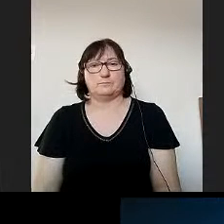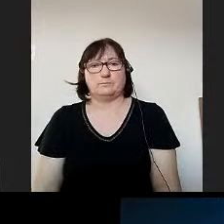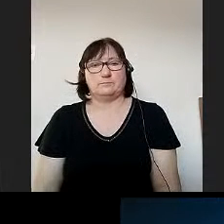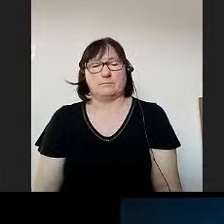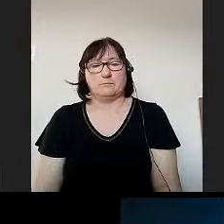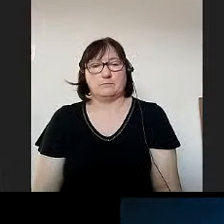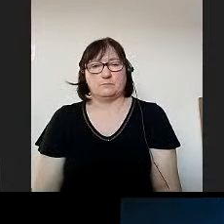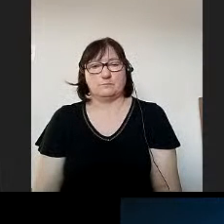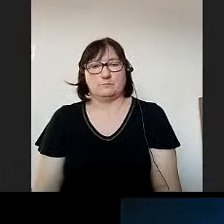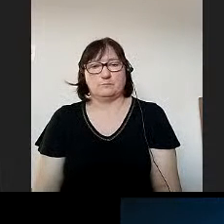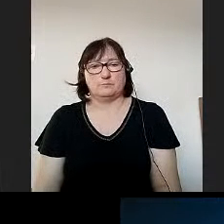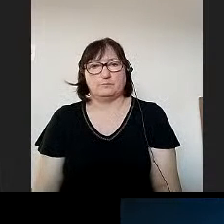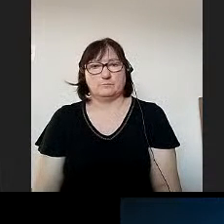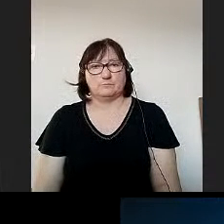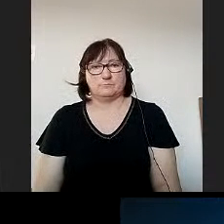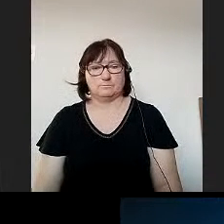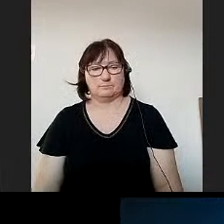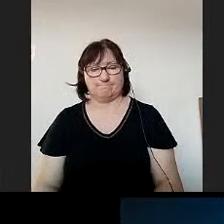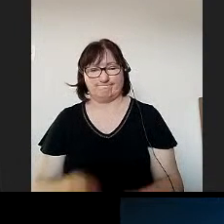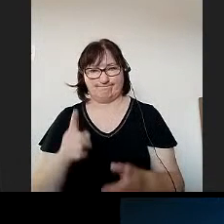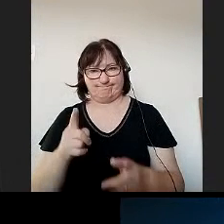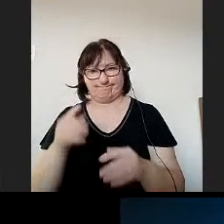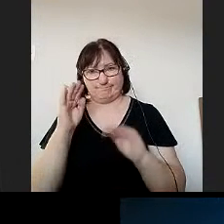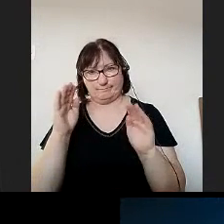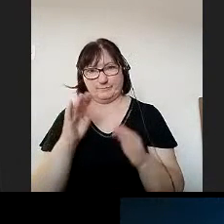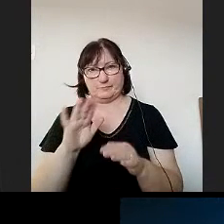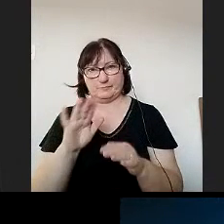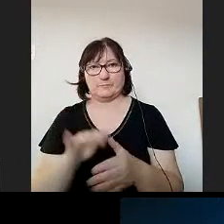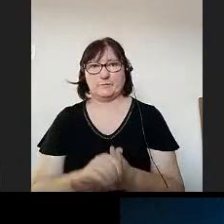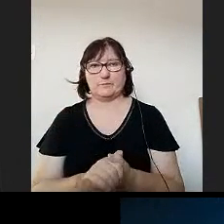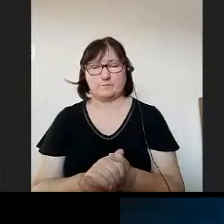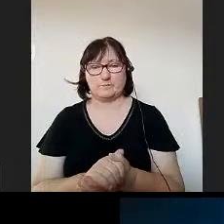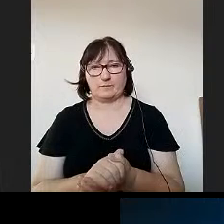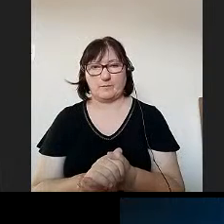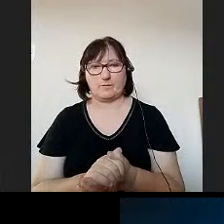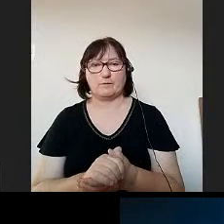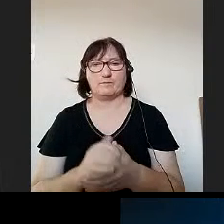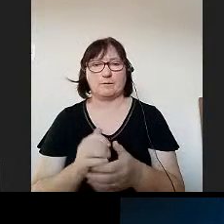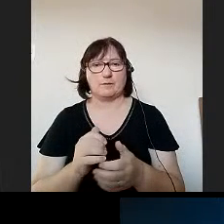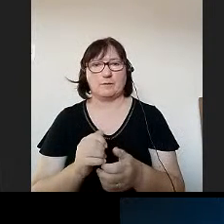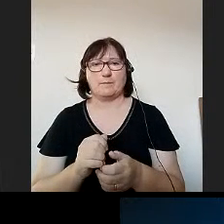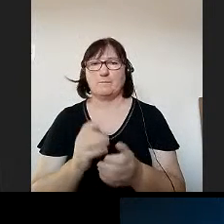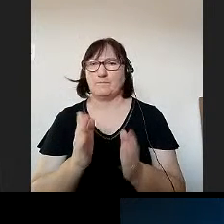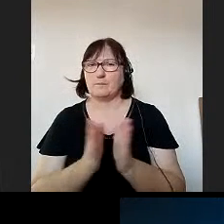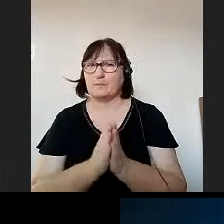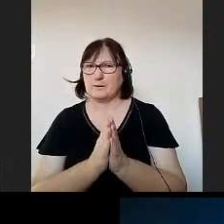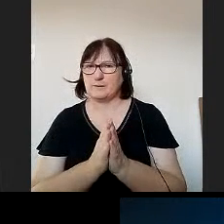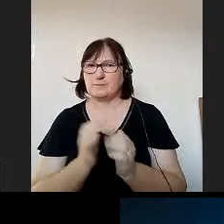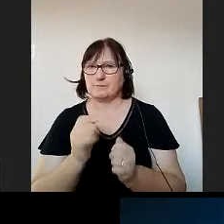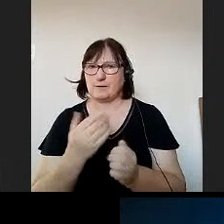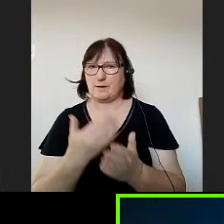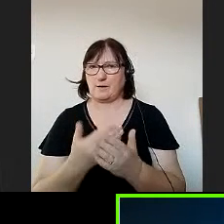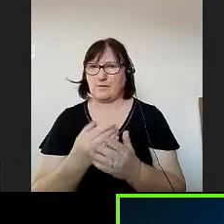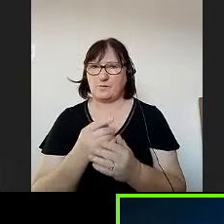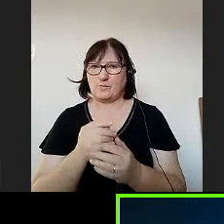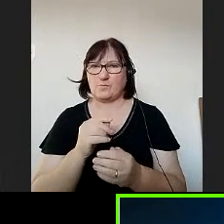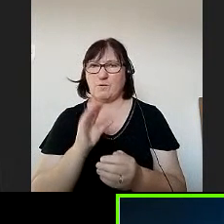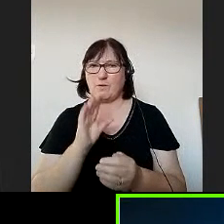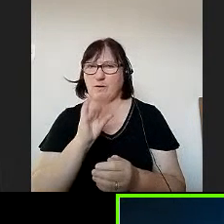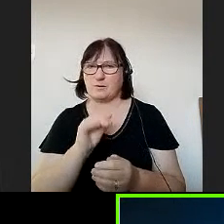Good afternoon, ladies and gentlemen. Once again, Patricia, can you repeat the question? Yes,